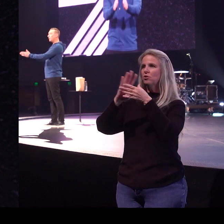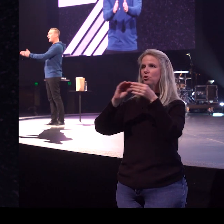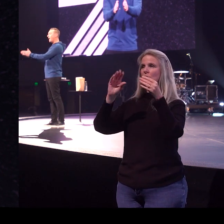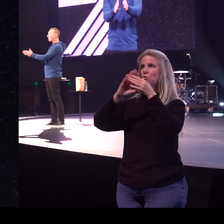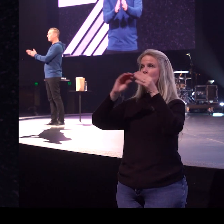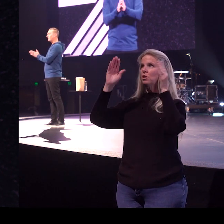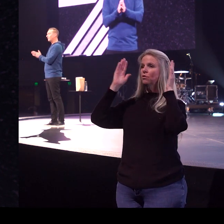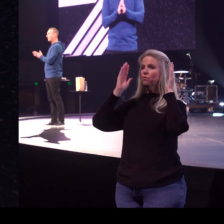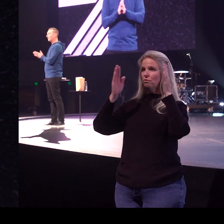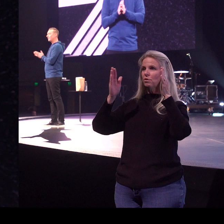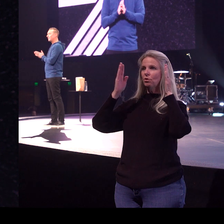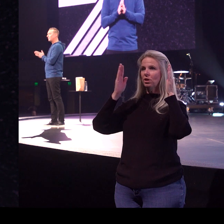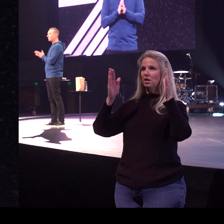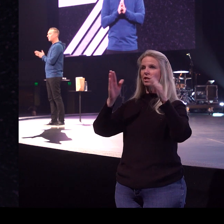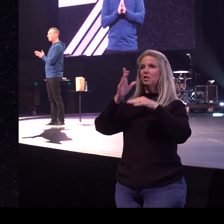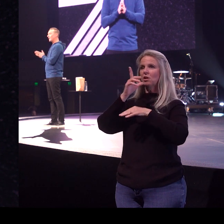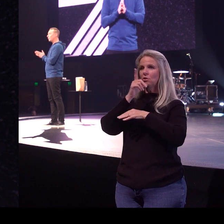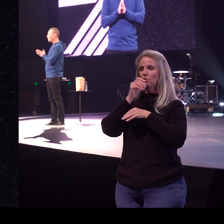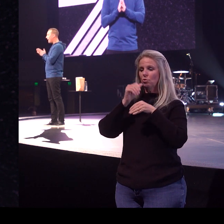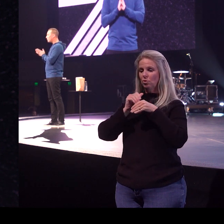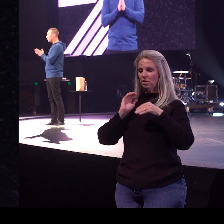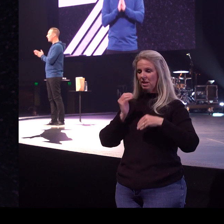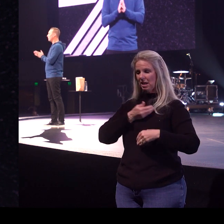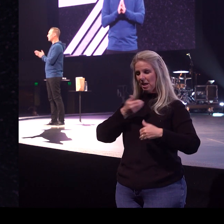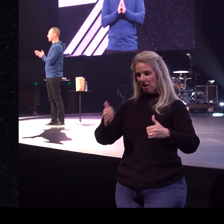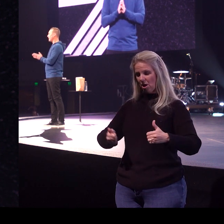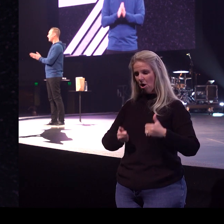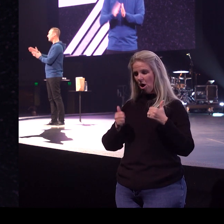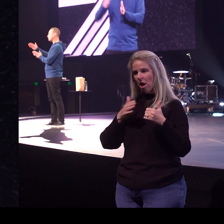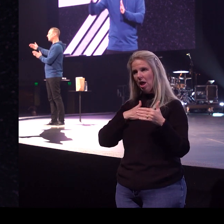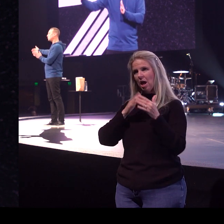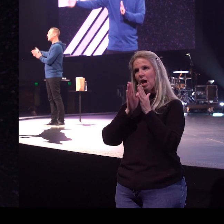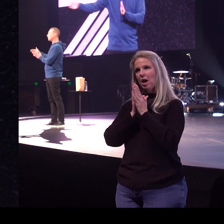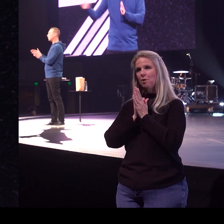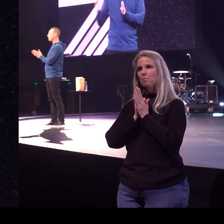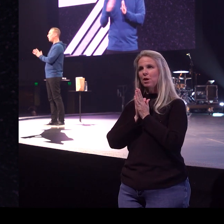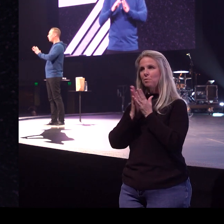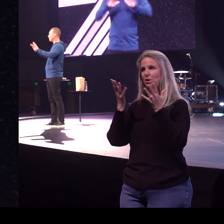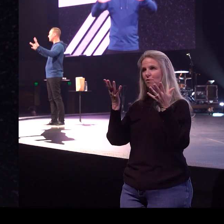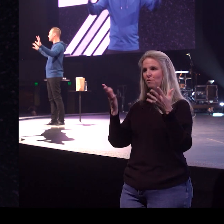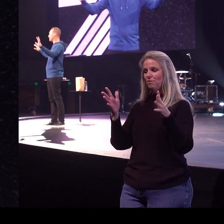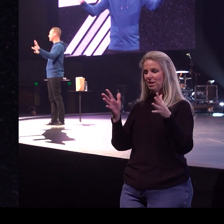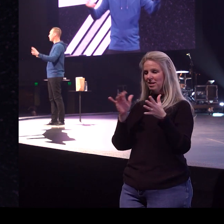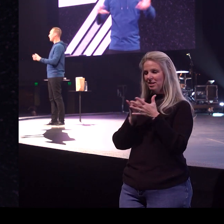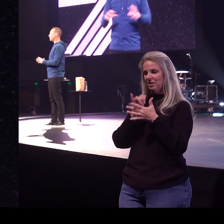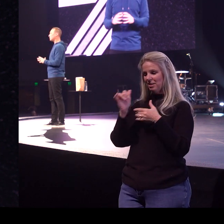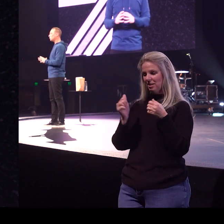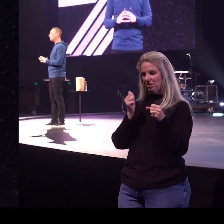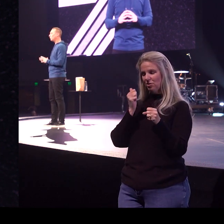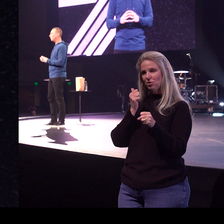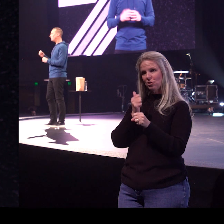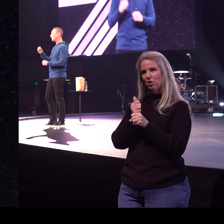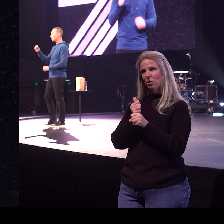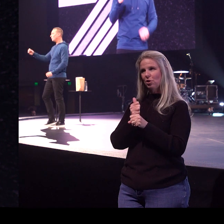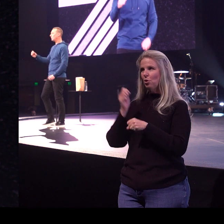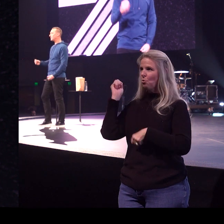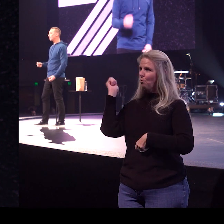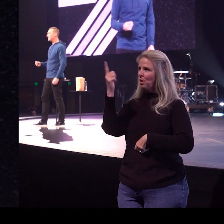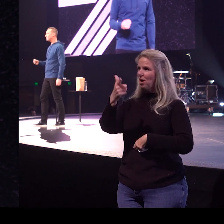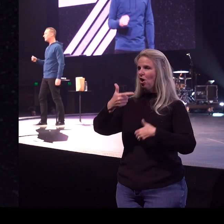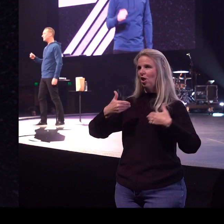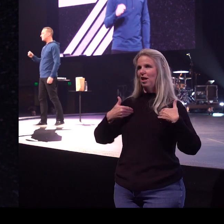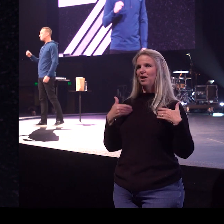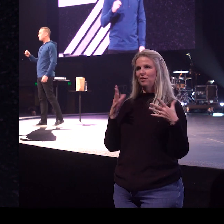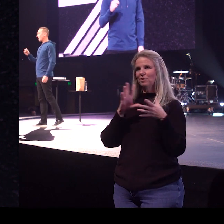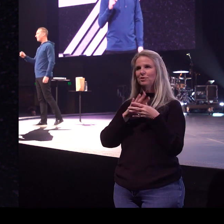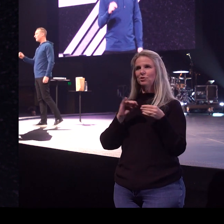put in our path. And what my prayer is that the end of 2023, all of us at CCV would have a story where someone would say